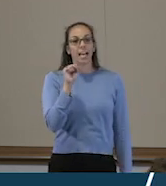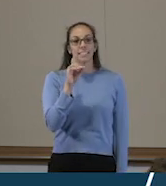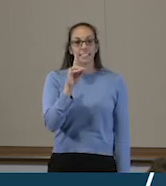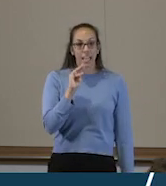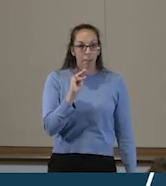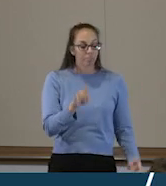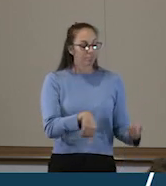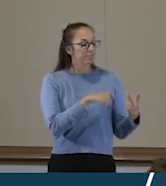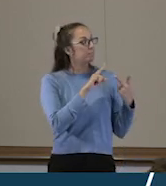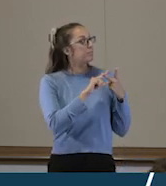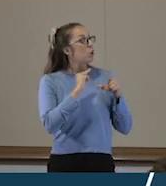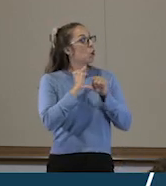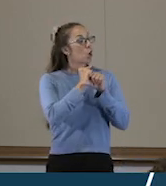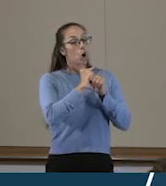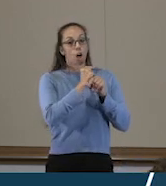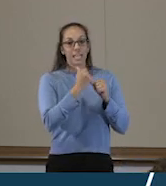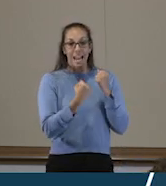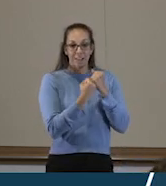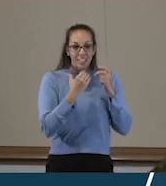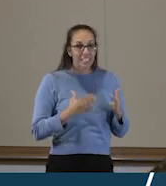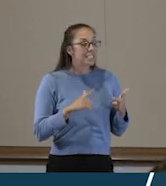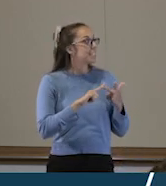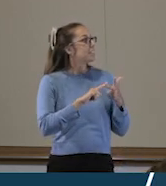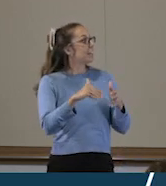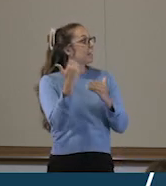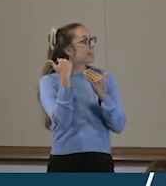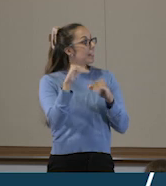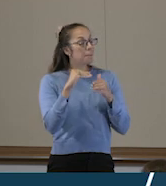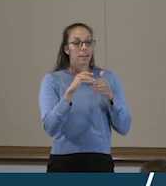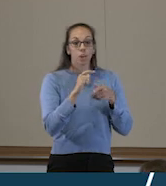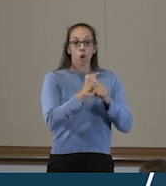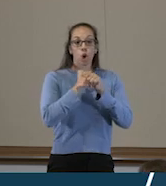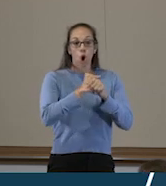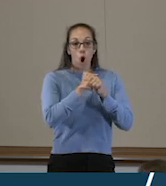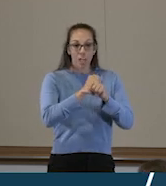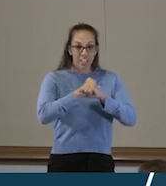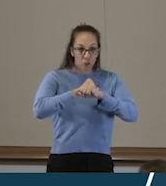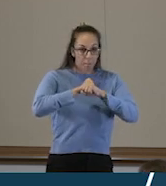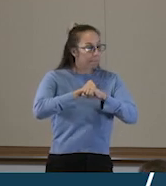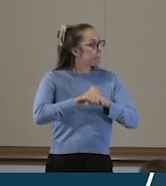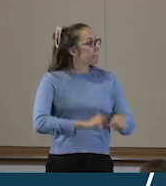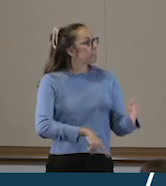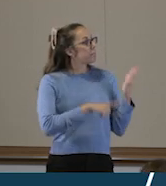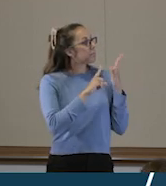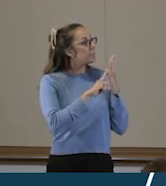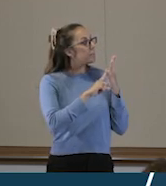guardian advocacy, limited guardianship, and what we call plenary guardianship, which is full